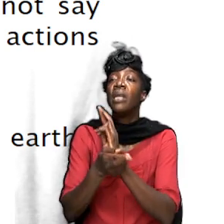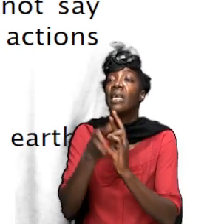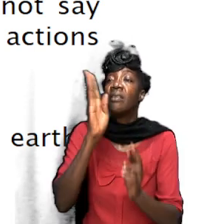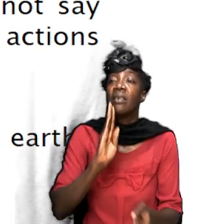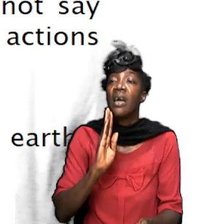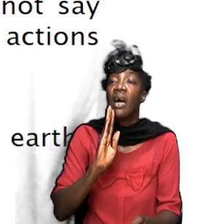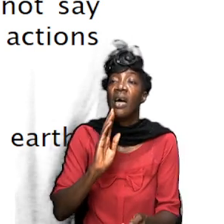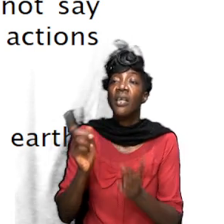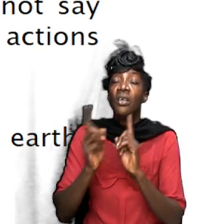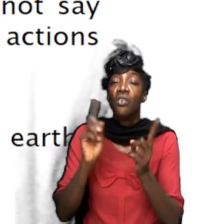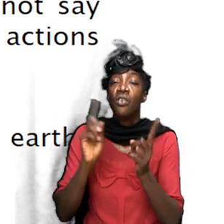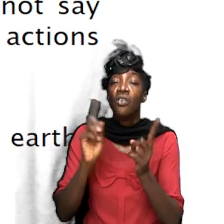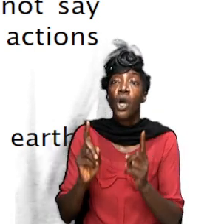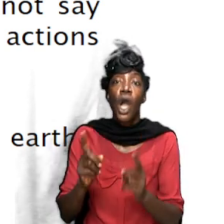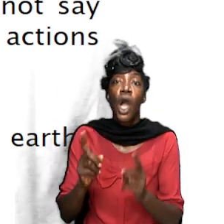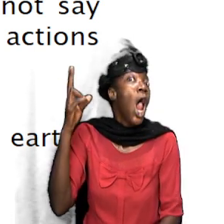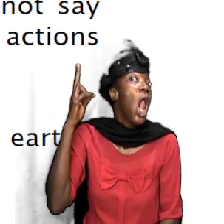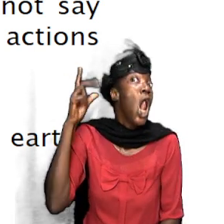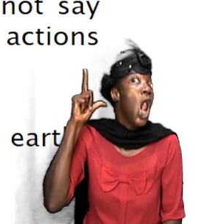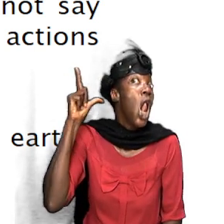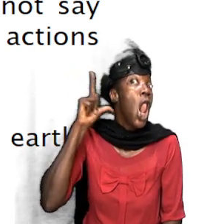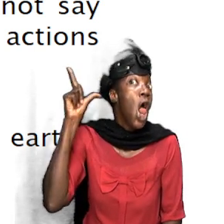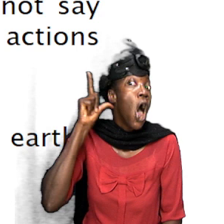spoke volume to him.